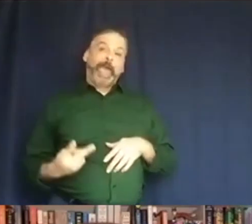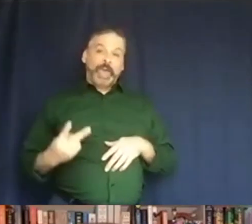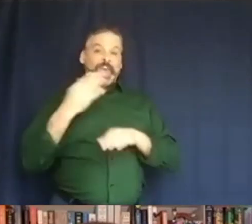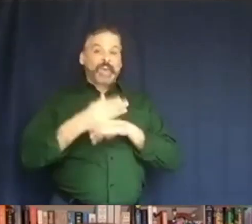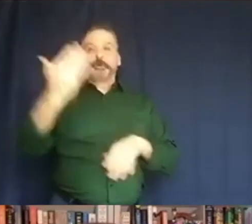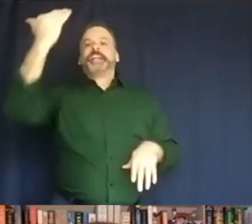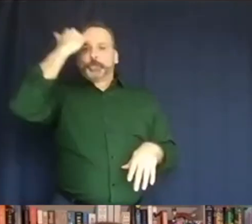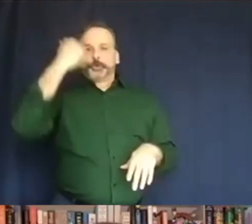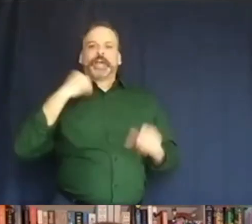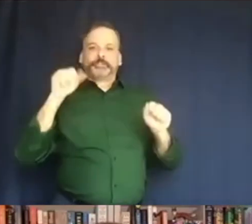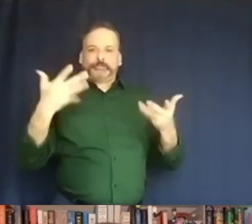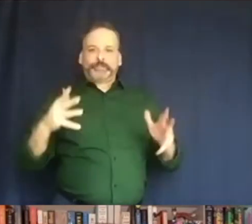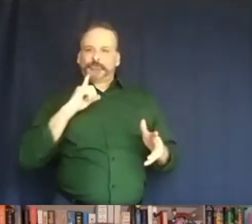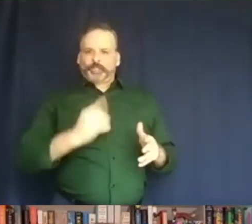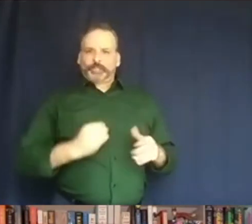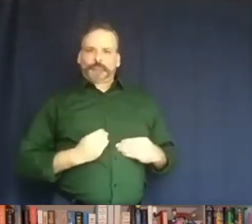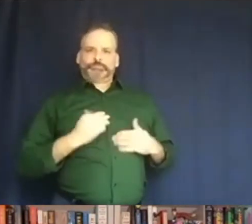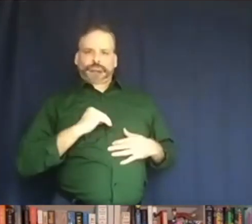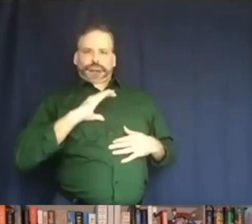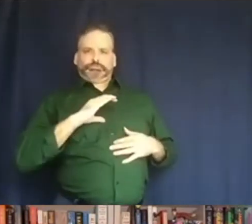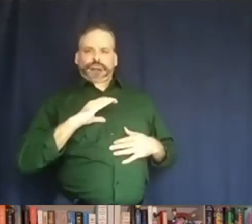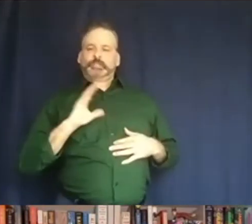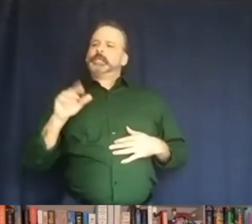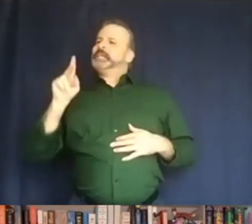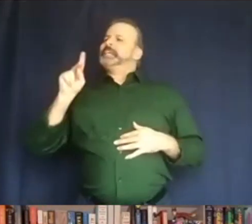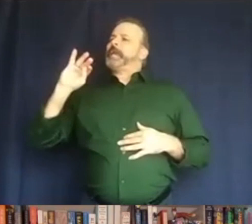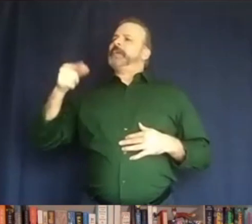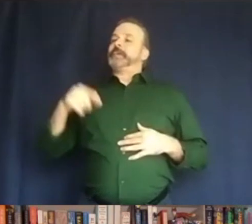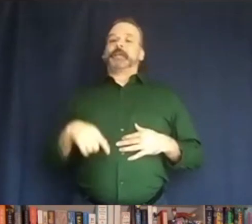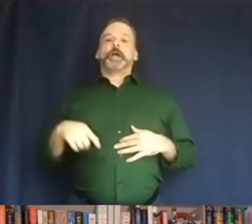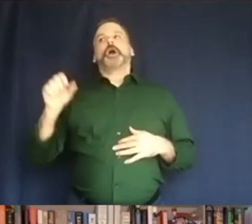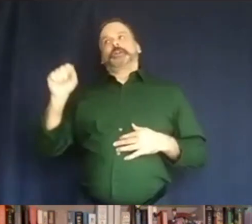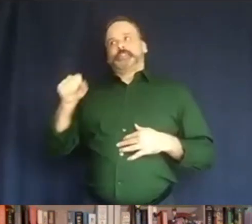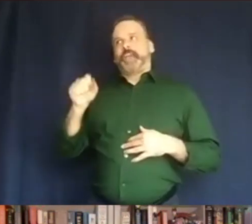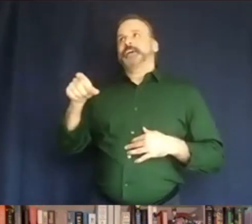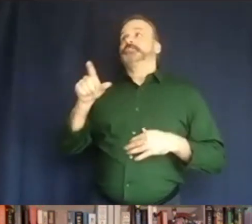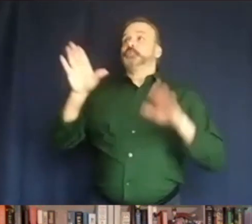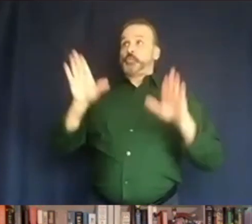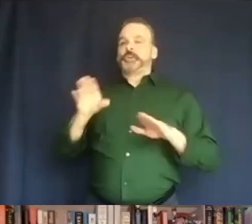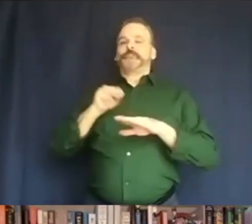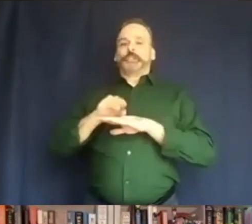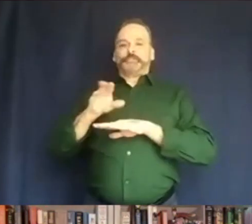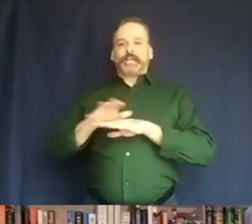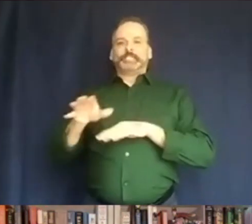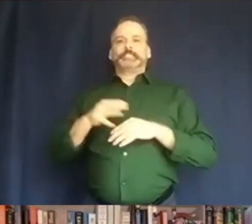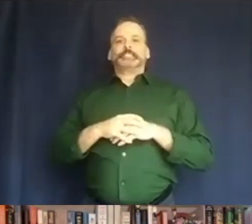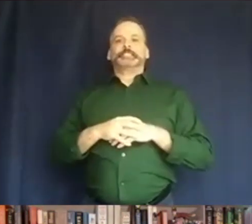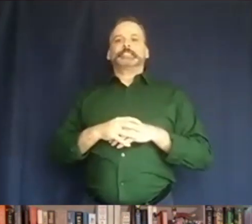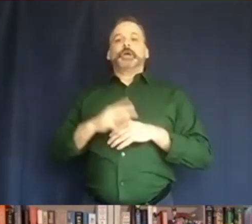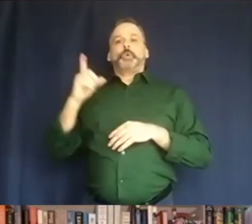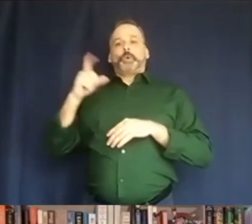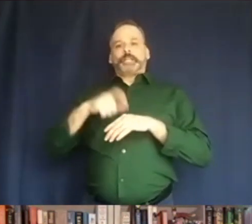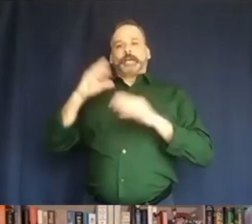booster. How about you, K-Ming? Oh yeah, no, that's wonderful advice. I once had a